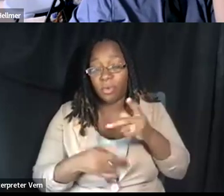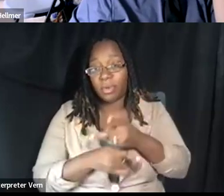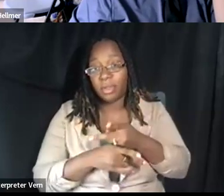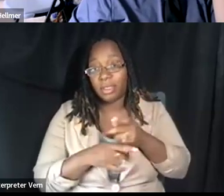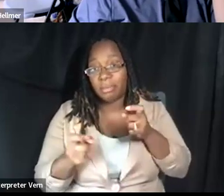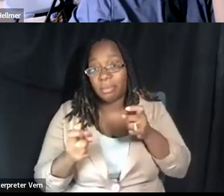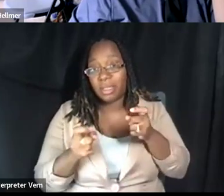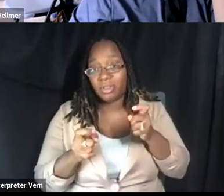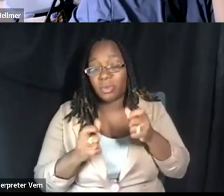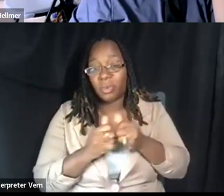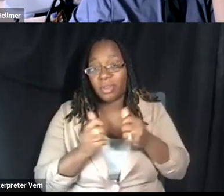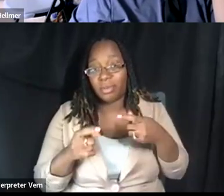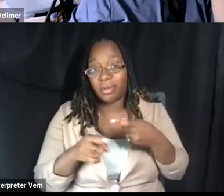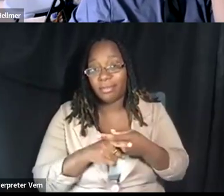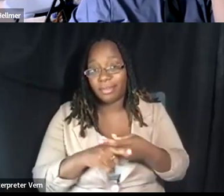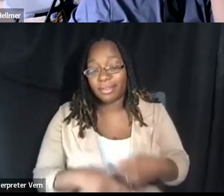conflict free.